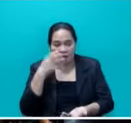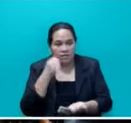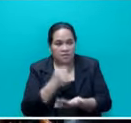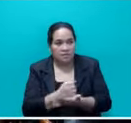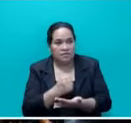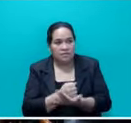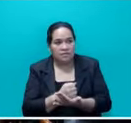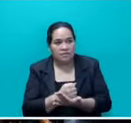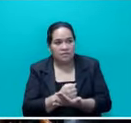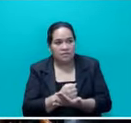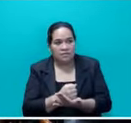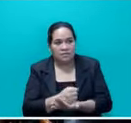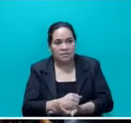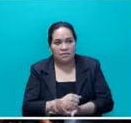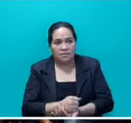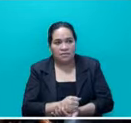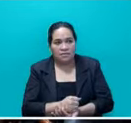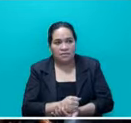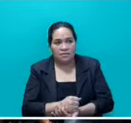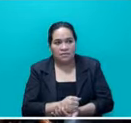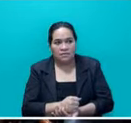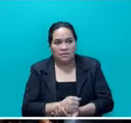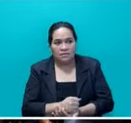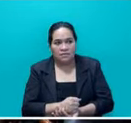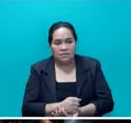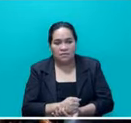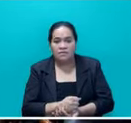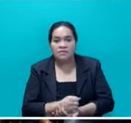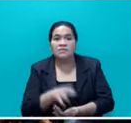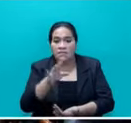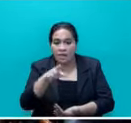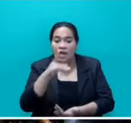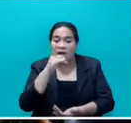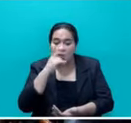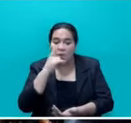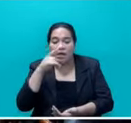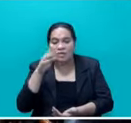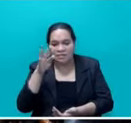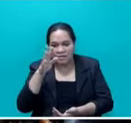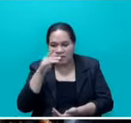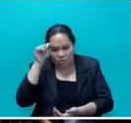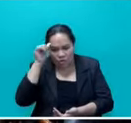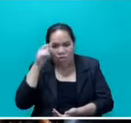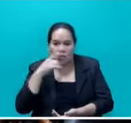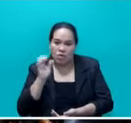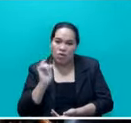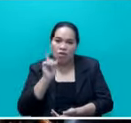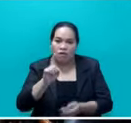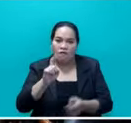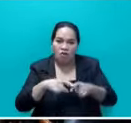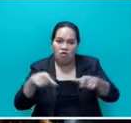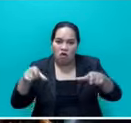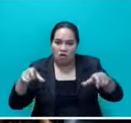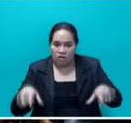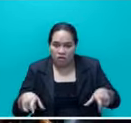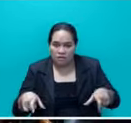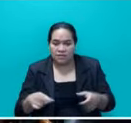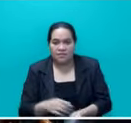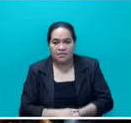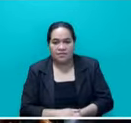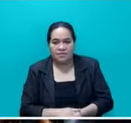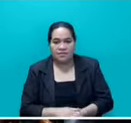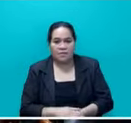know. The public may know already when you go to court. Already people can go for crimes, the media